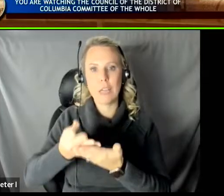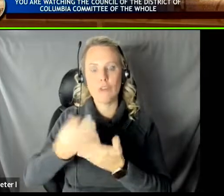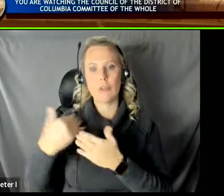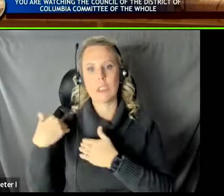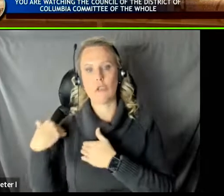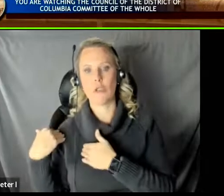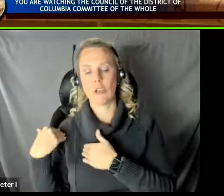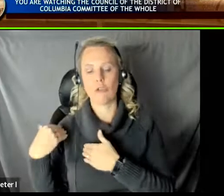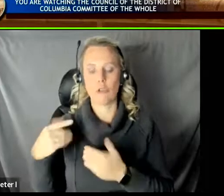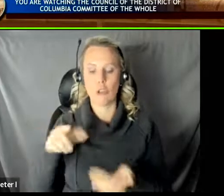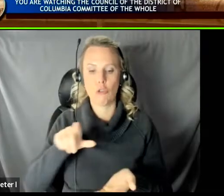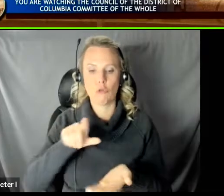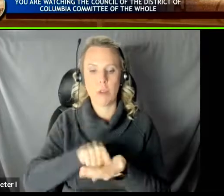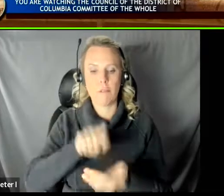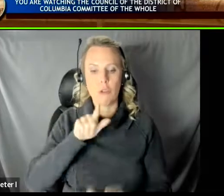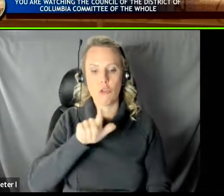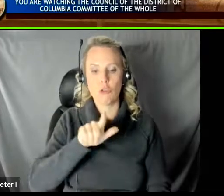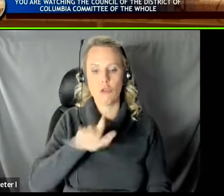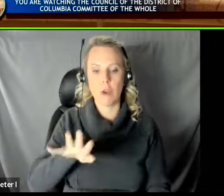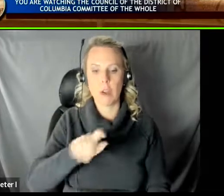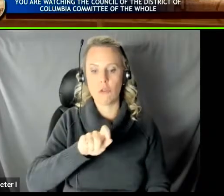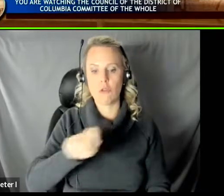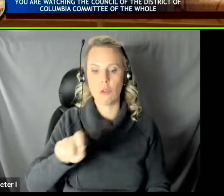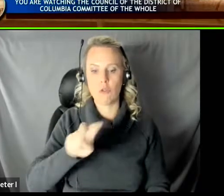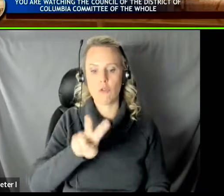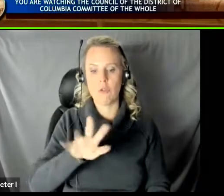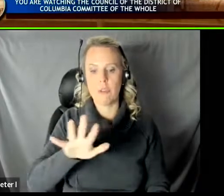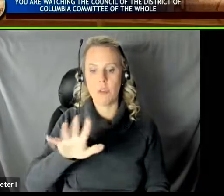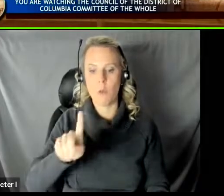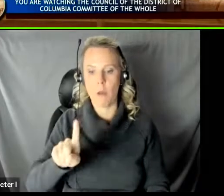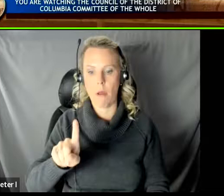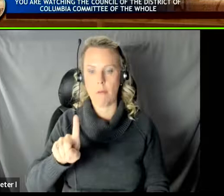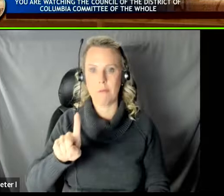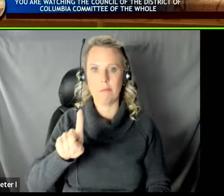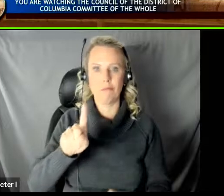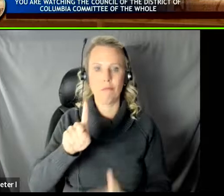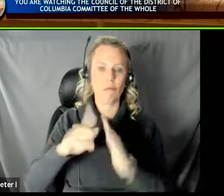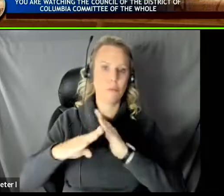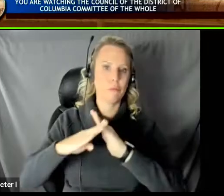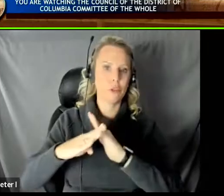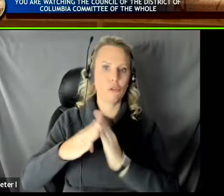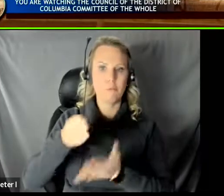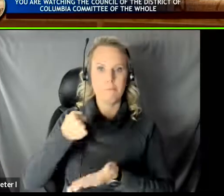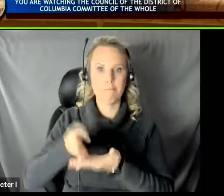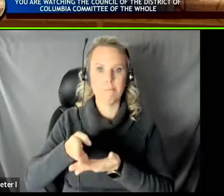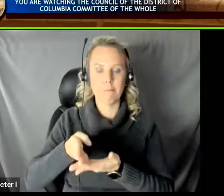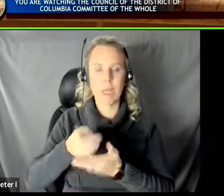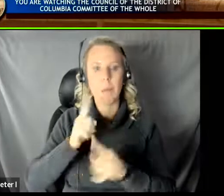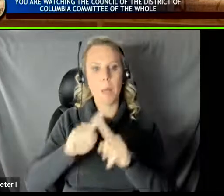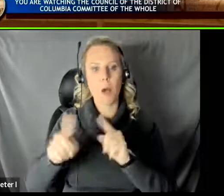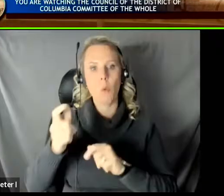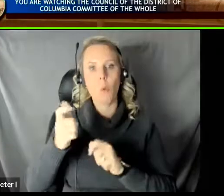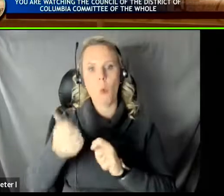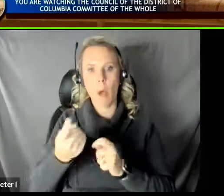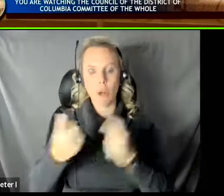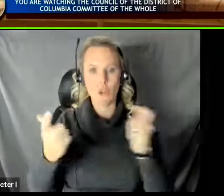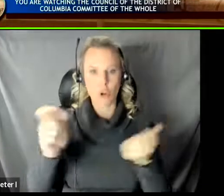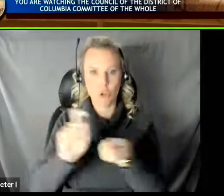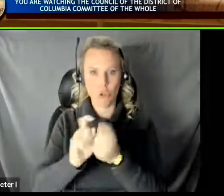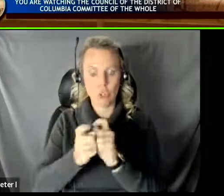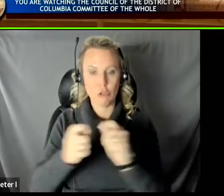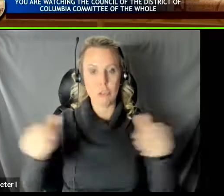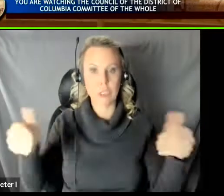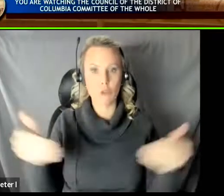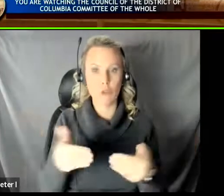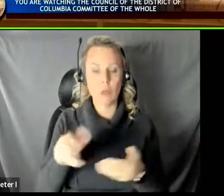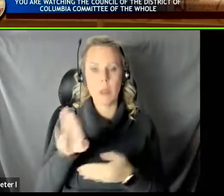Bill 24-251 includes a prohibition on these broad set-offs, but makes one substantive change. As introduced, the bill